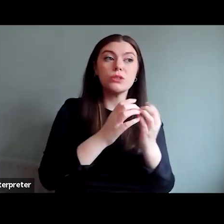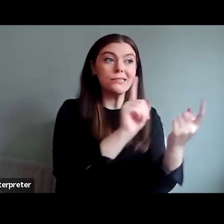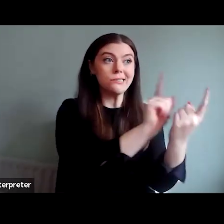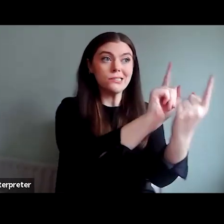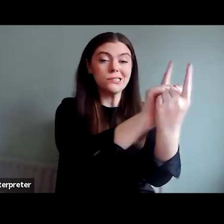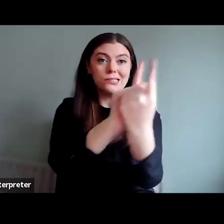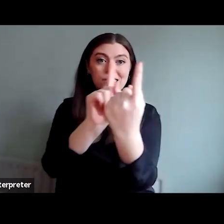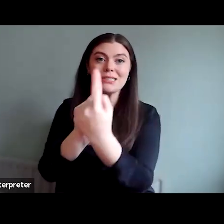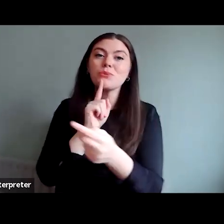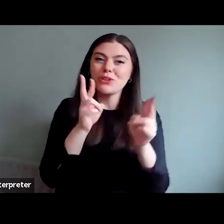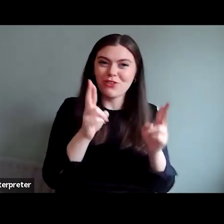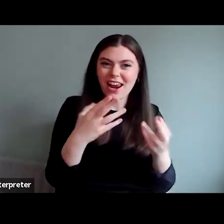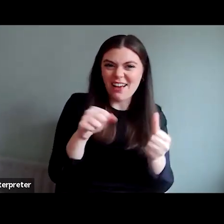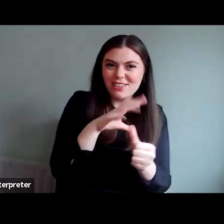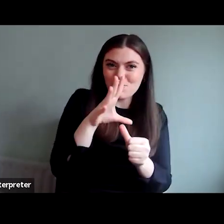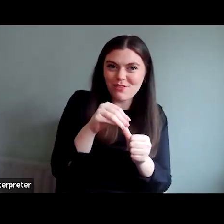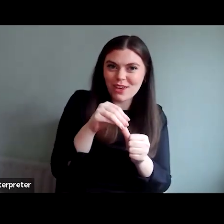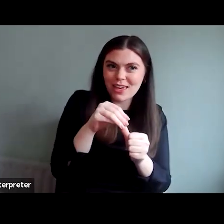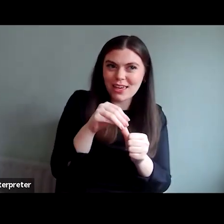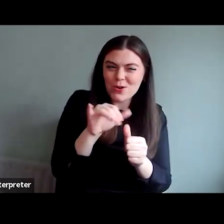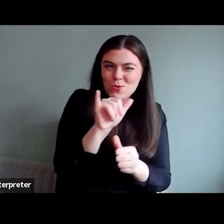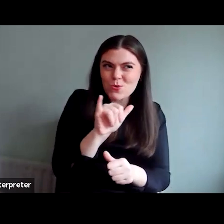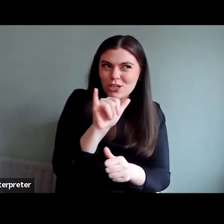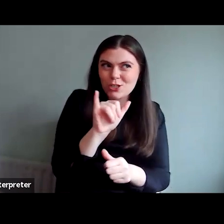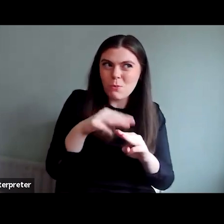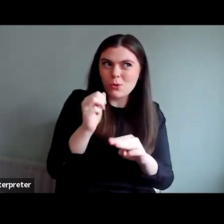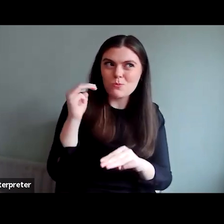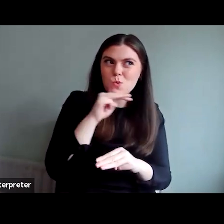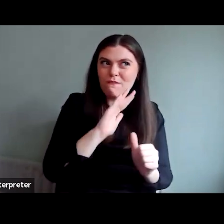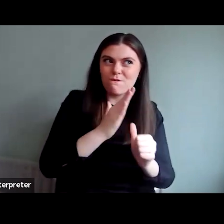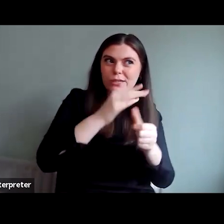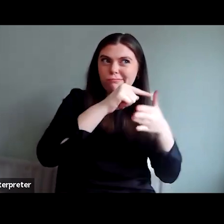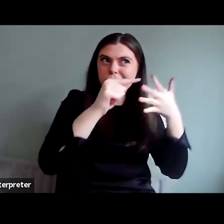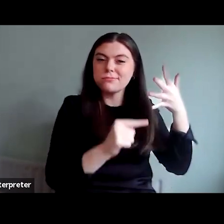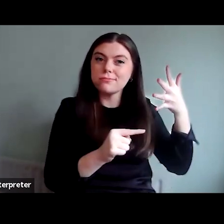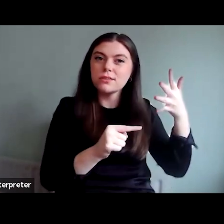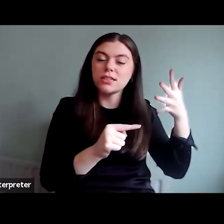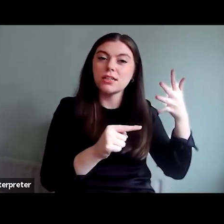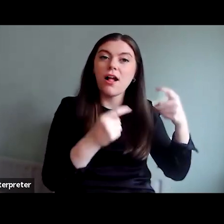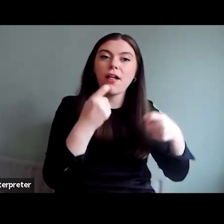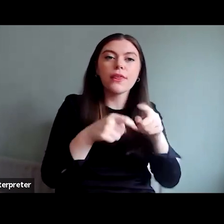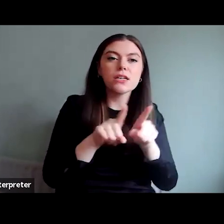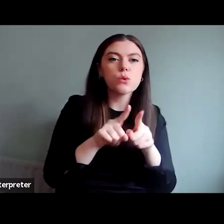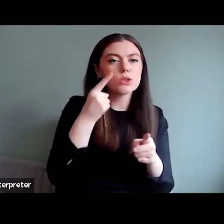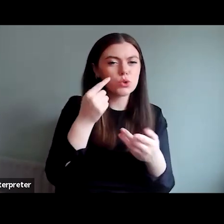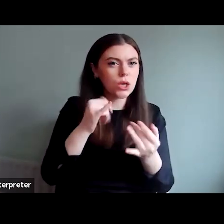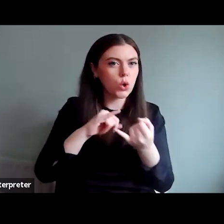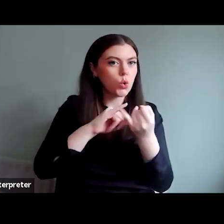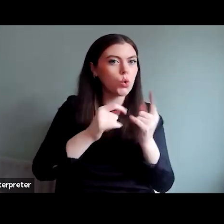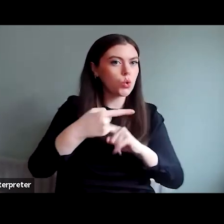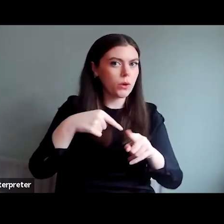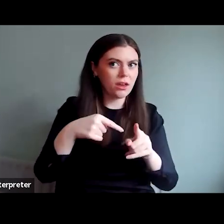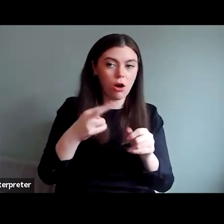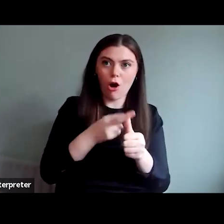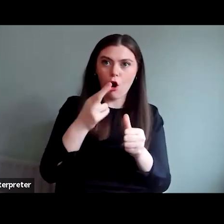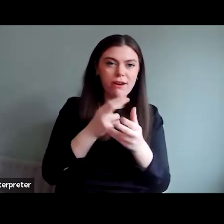quite a specific order, and also even in terms of who approached them, thinking about whether there was people we already had connections with, or an established